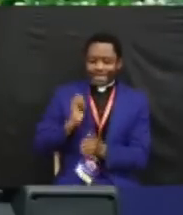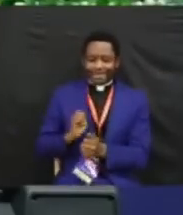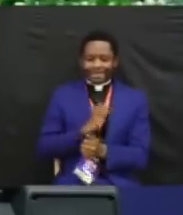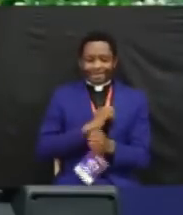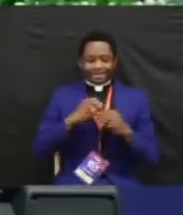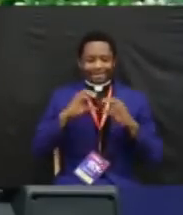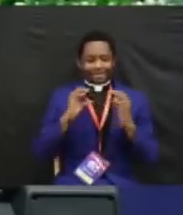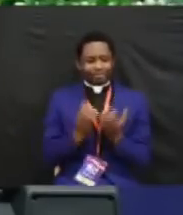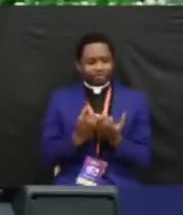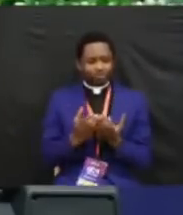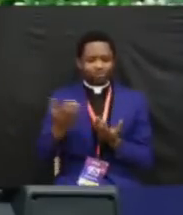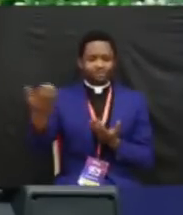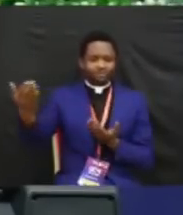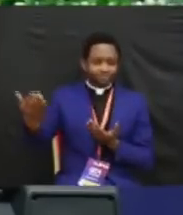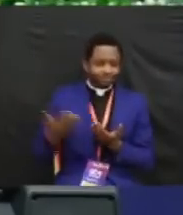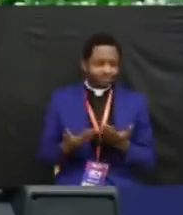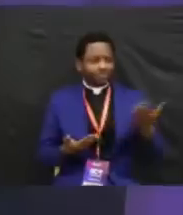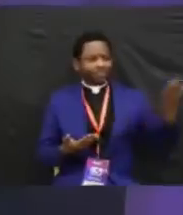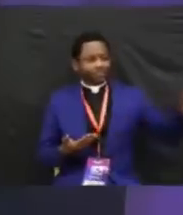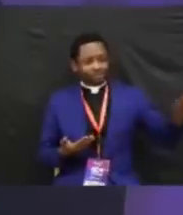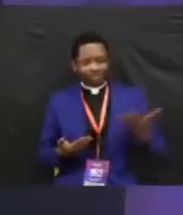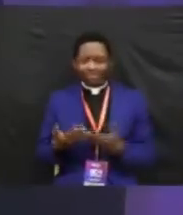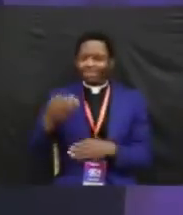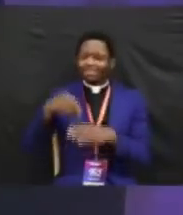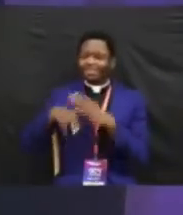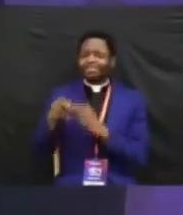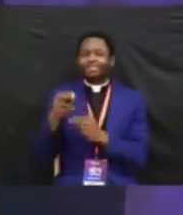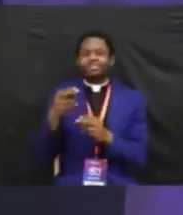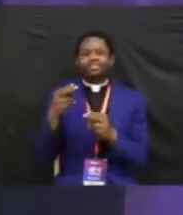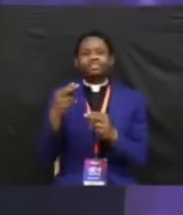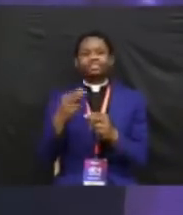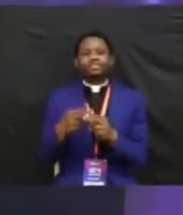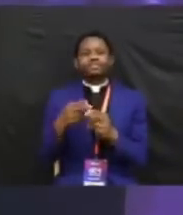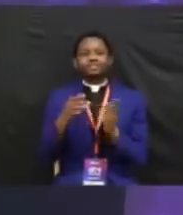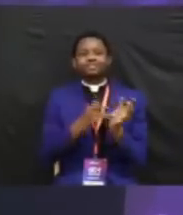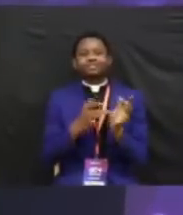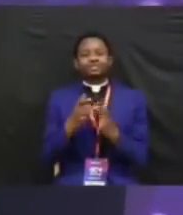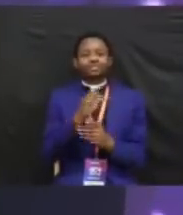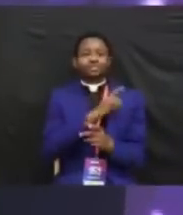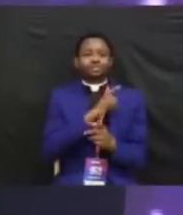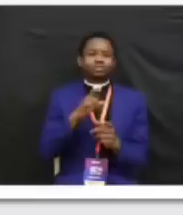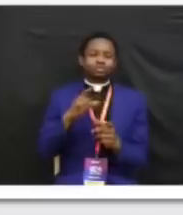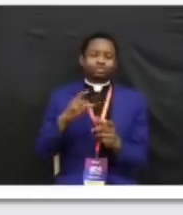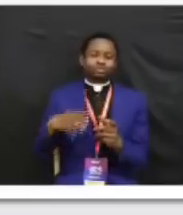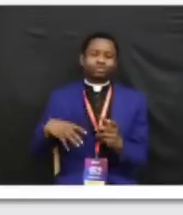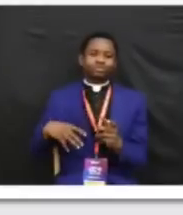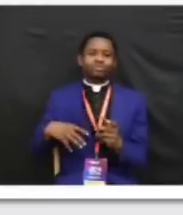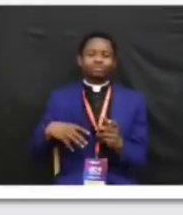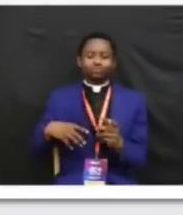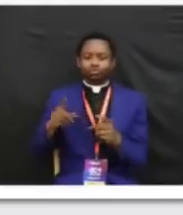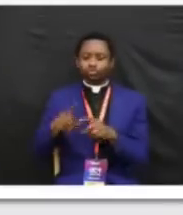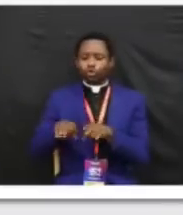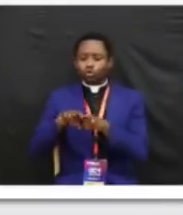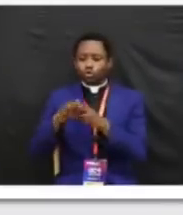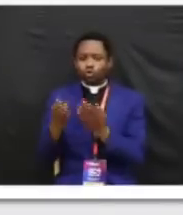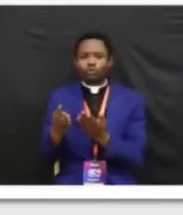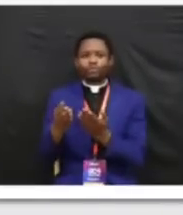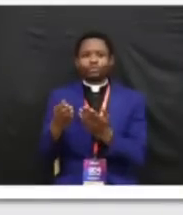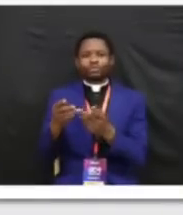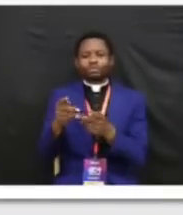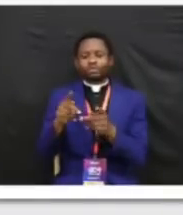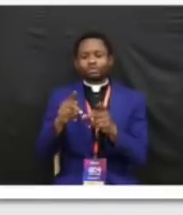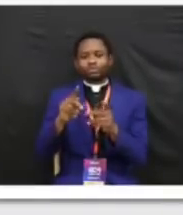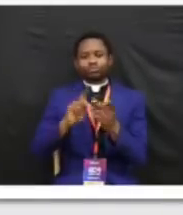you in the name of our Lord and Savior Jesus Christ to the opening ceremony of the 46th session of the general